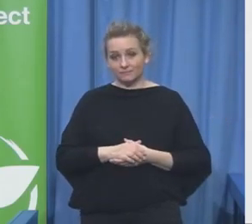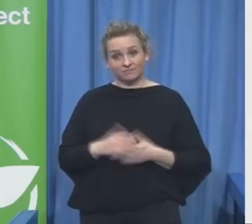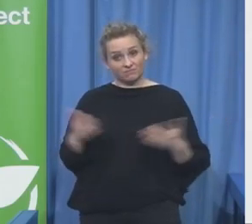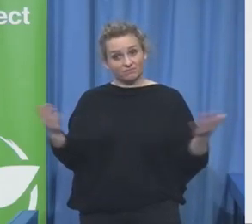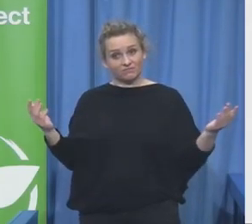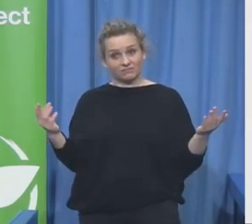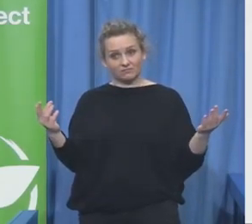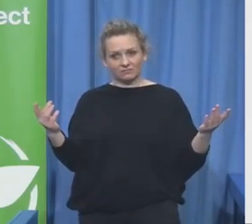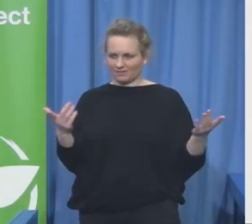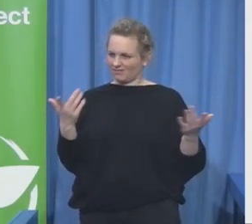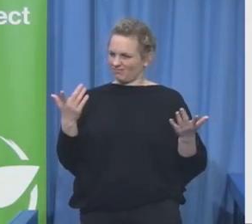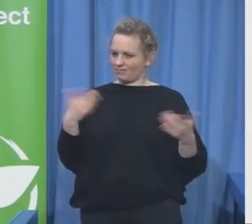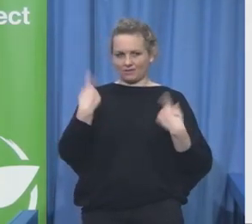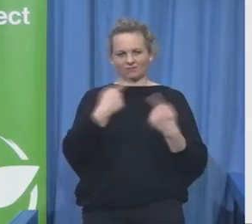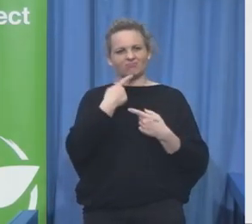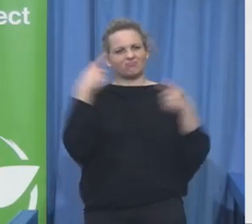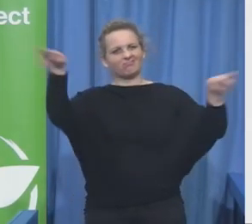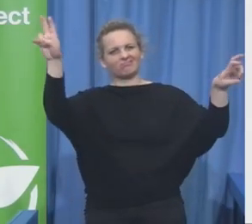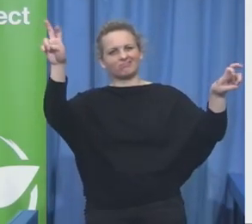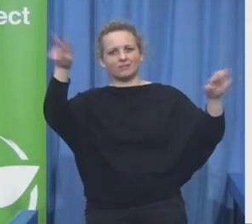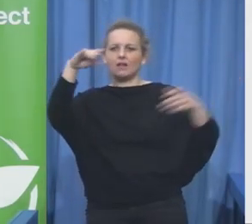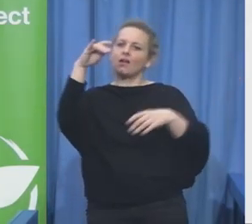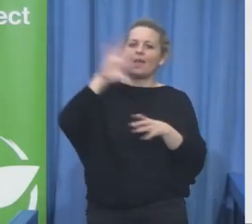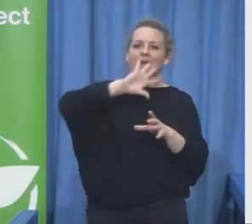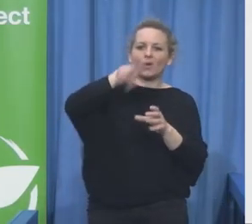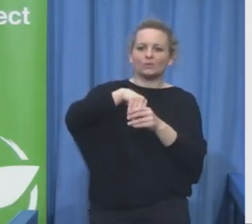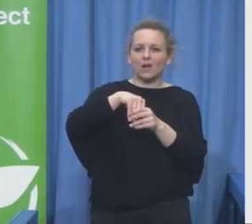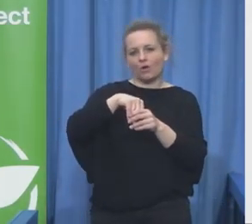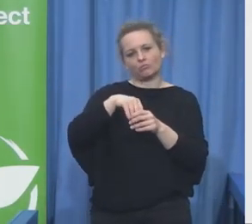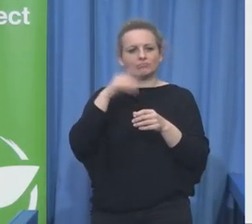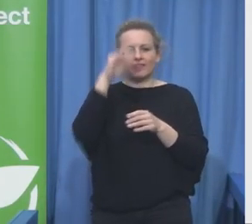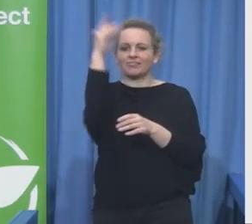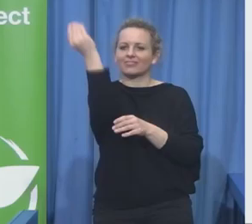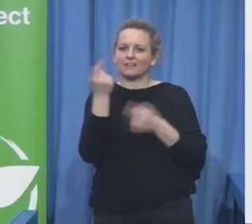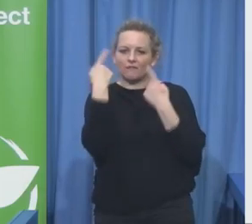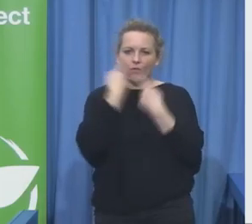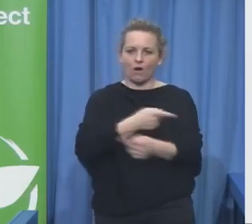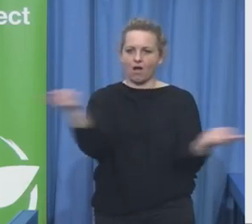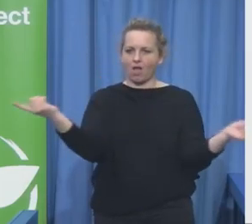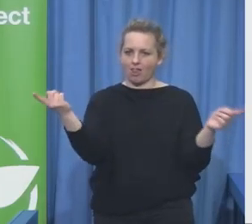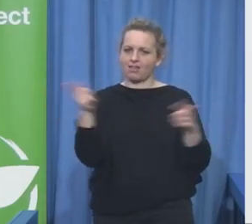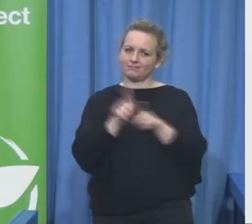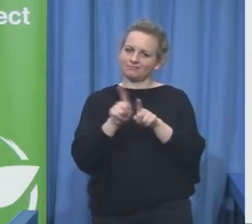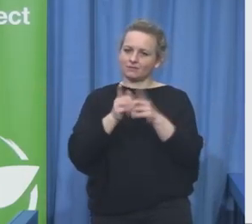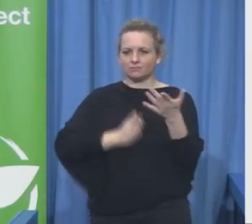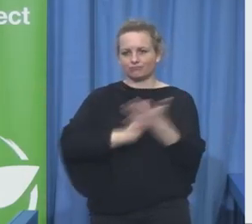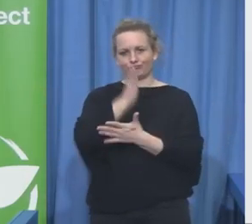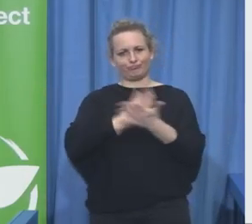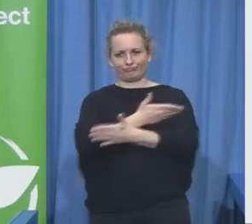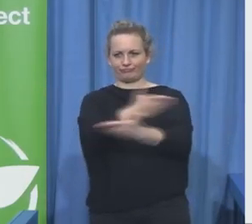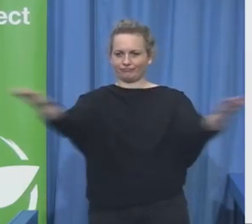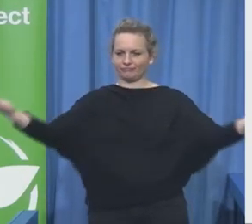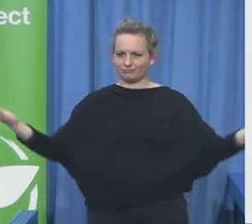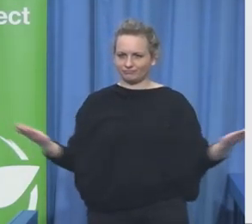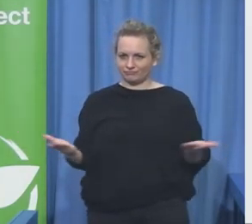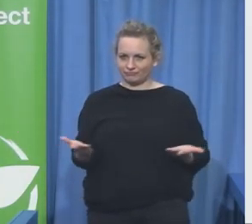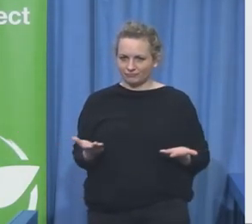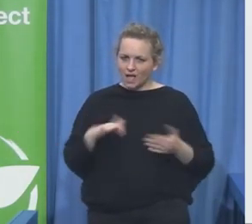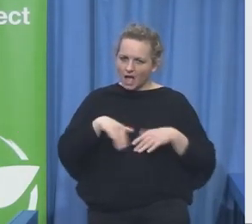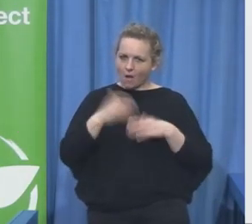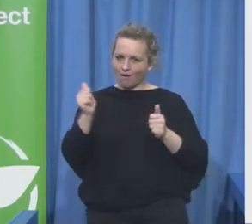disability as an accommodation within our technology. We know that by including people with disabilities, we make better products. So